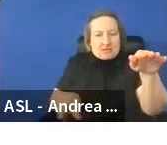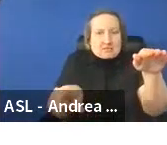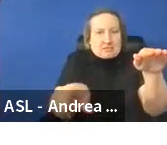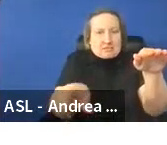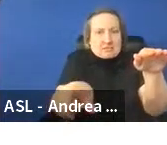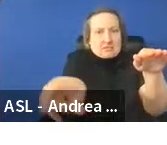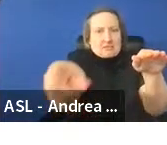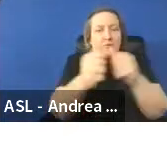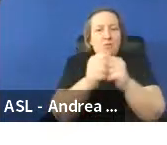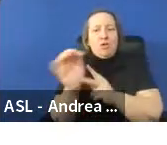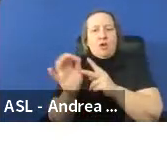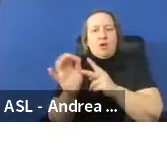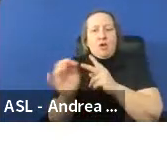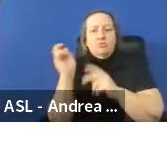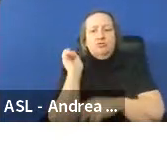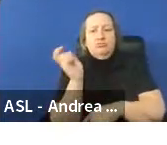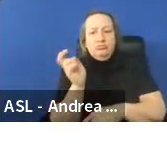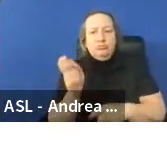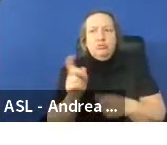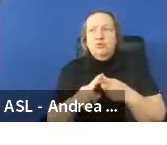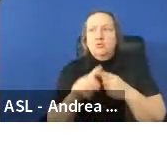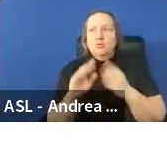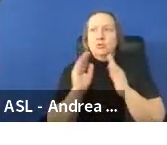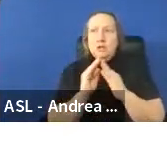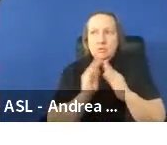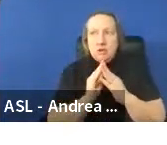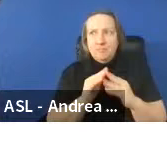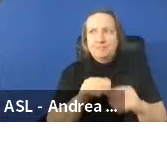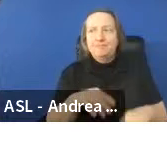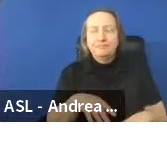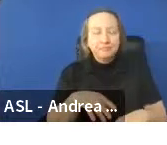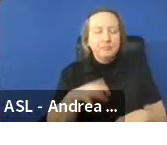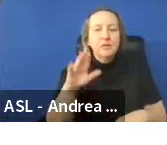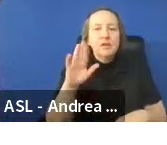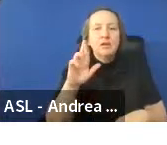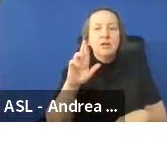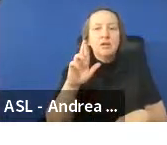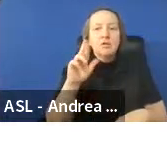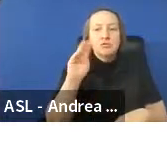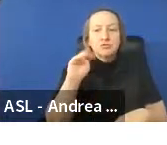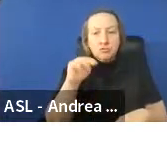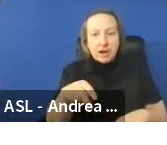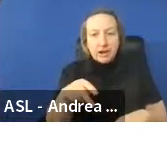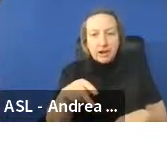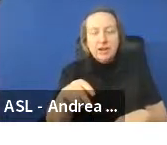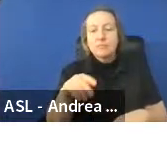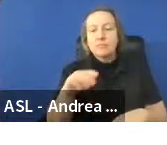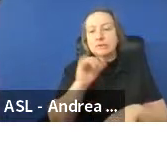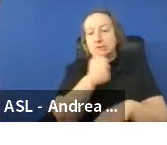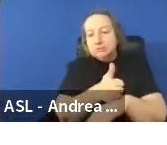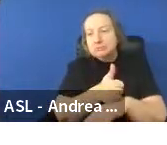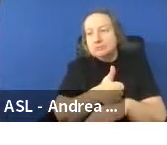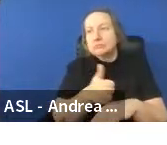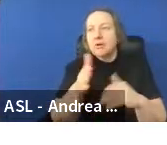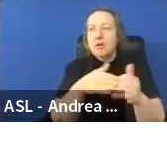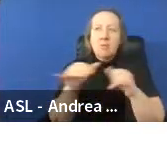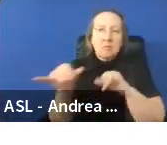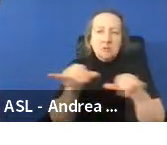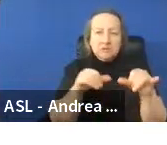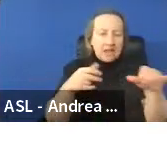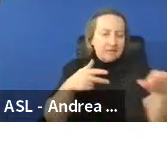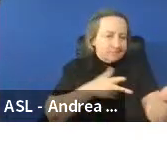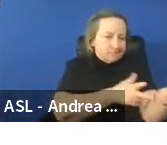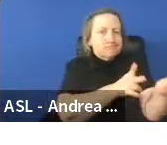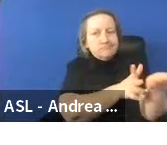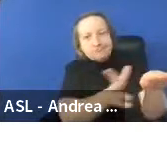optional transit going to downtown. The ramp configurations are similar in this configuration to the